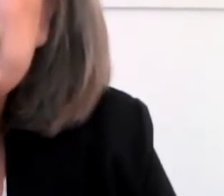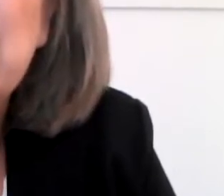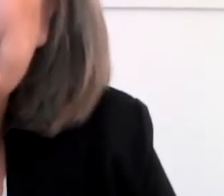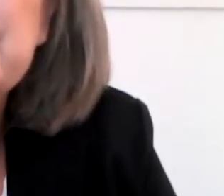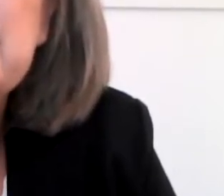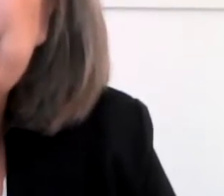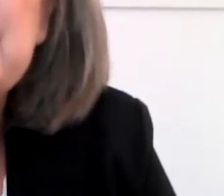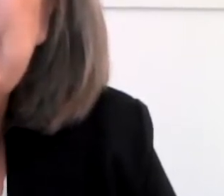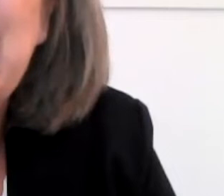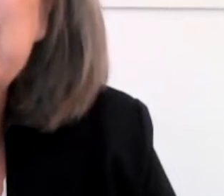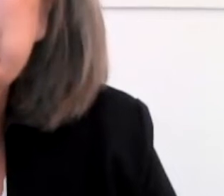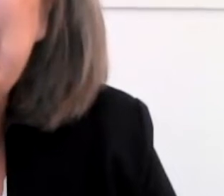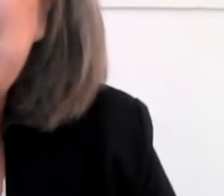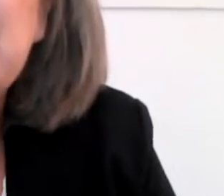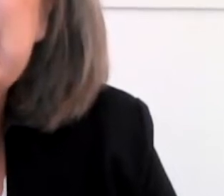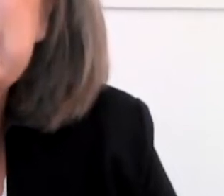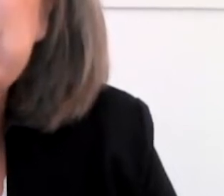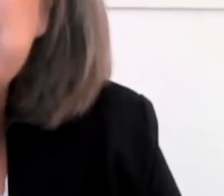Have there been talk about specific ways to